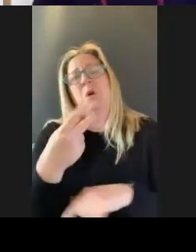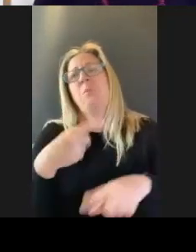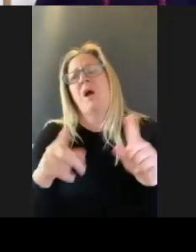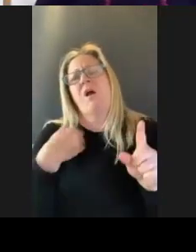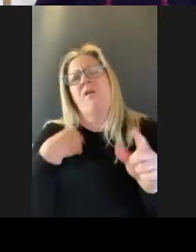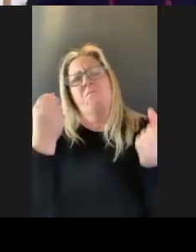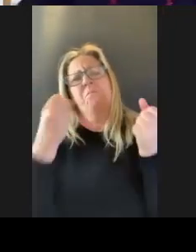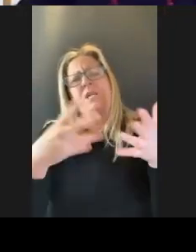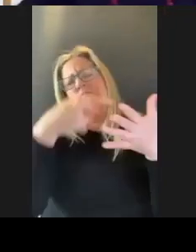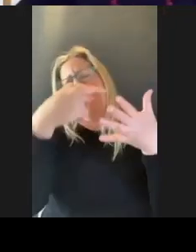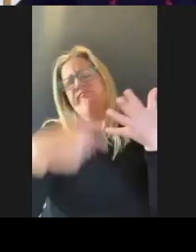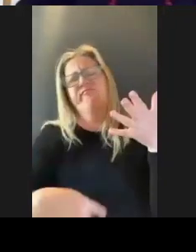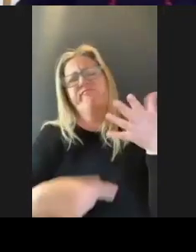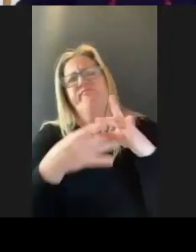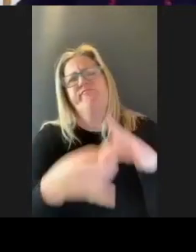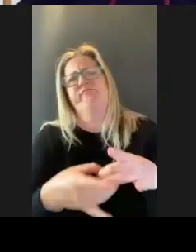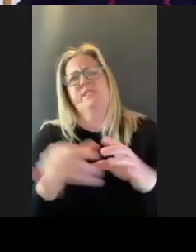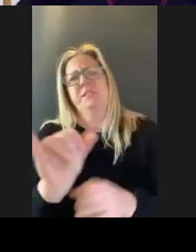goes with that.